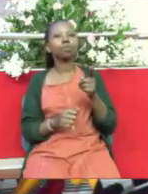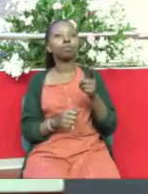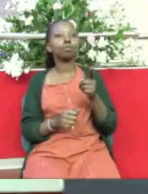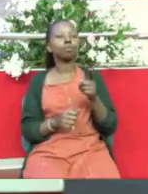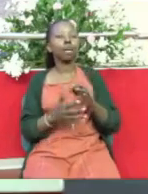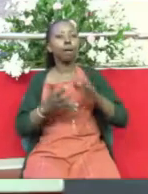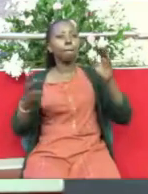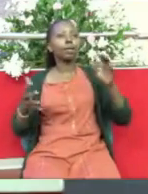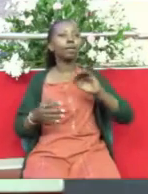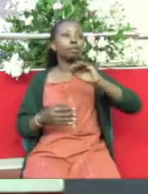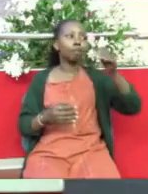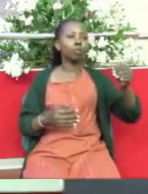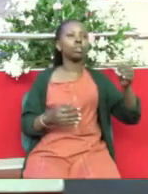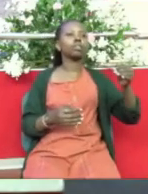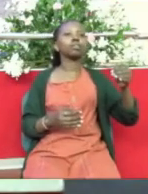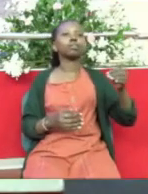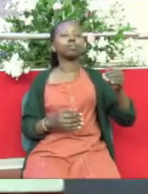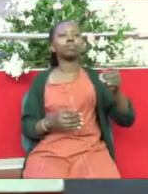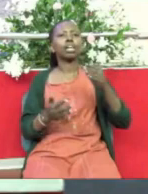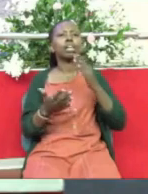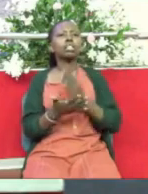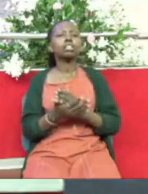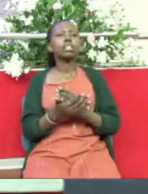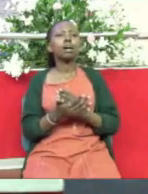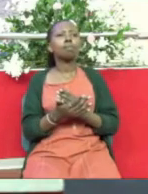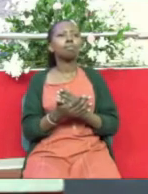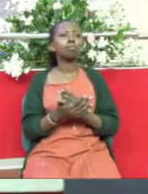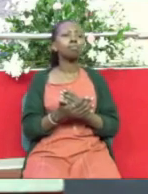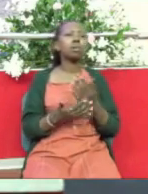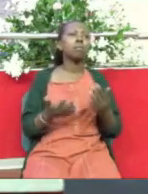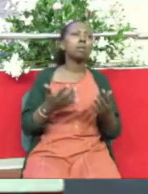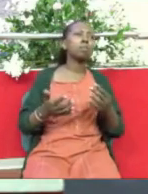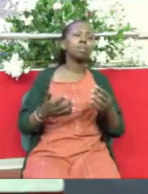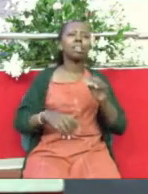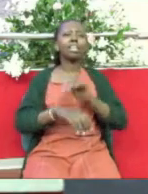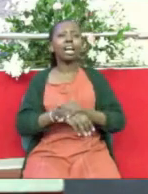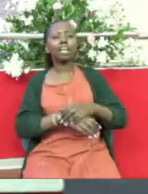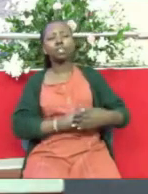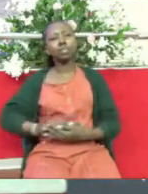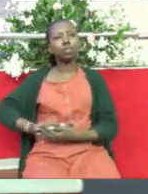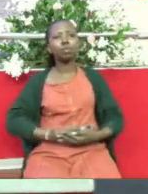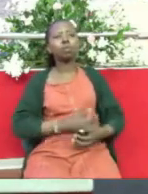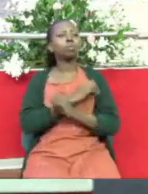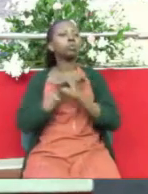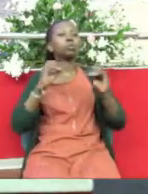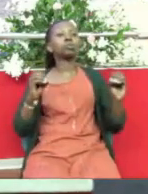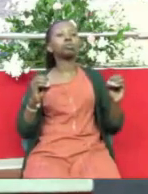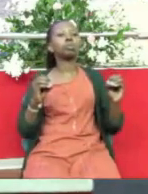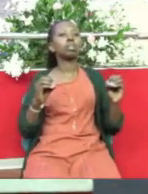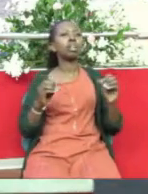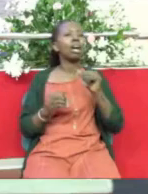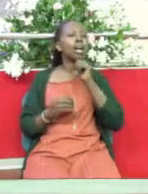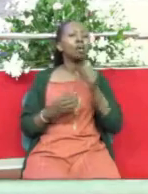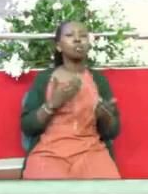great mountain. Wewe mlima mkuu. Some of us the great mountain is barrenness. Wengine wetu milima hii ni utasa. And not just